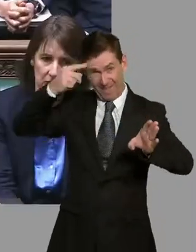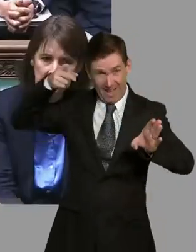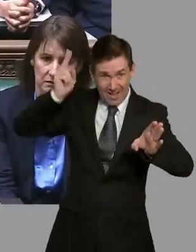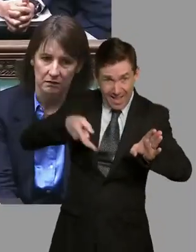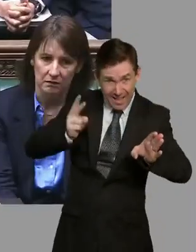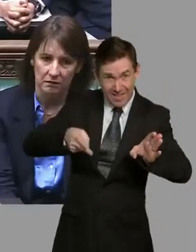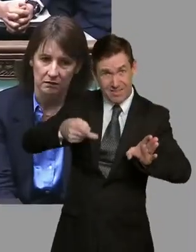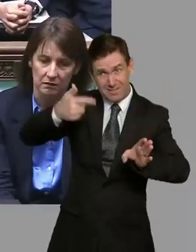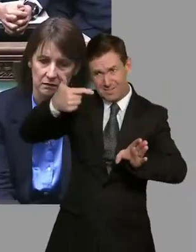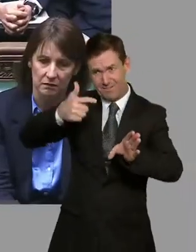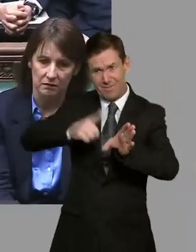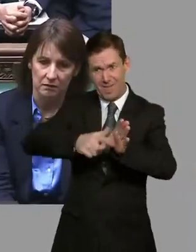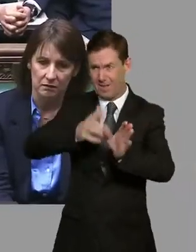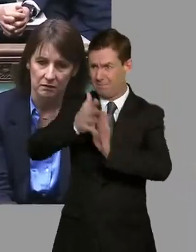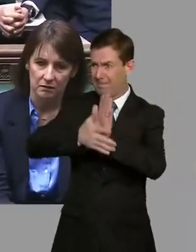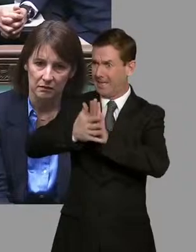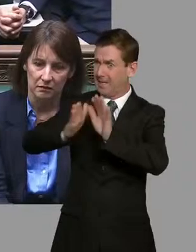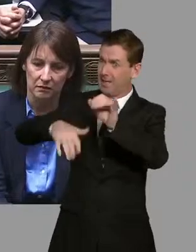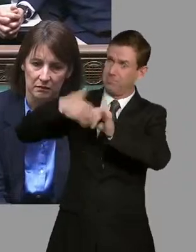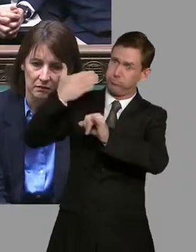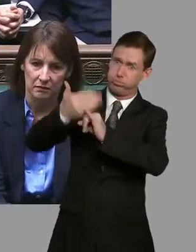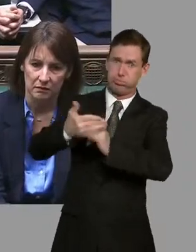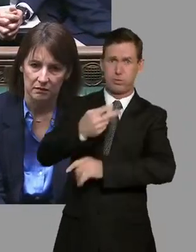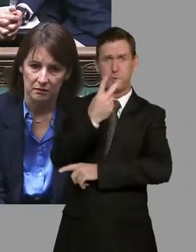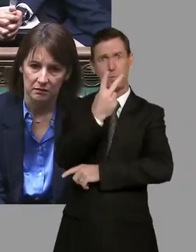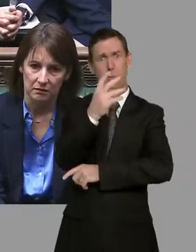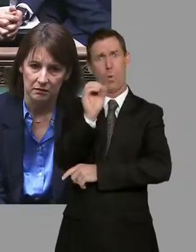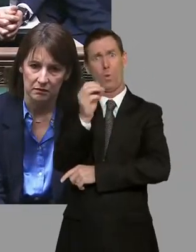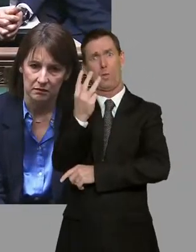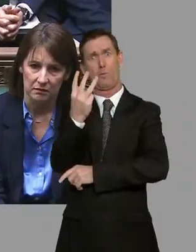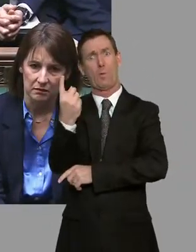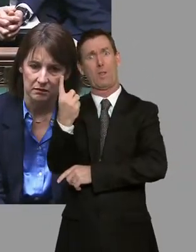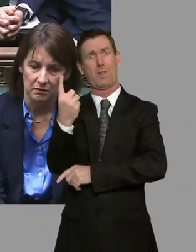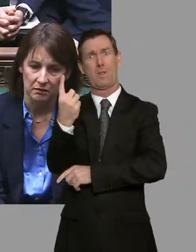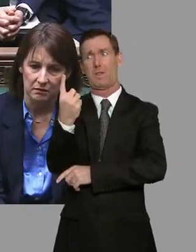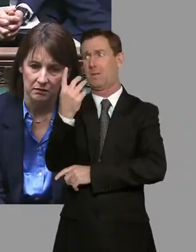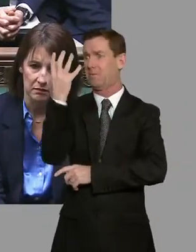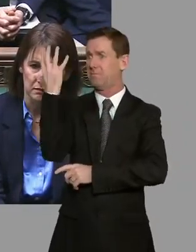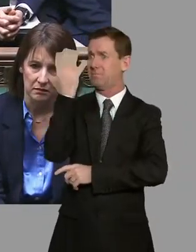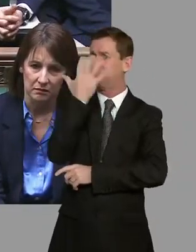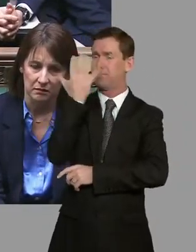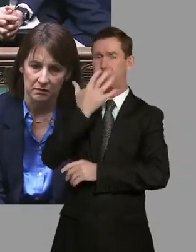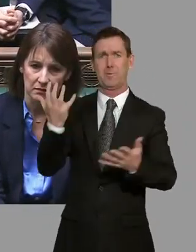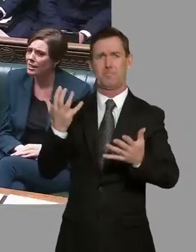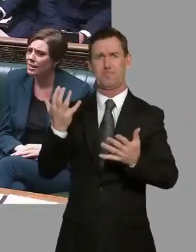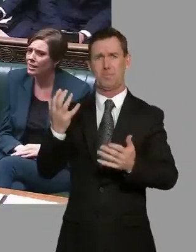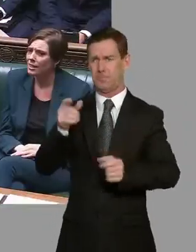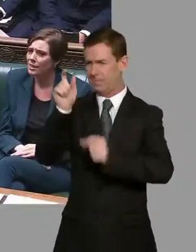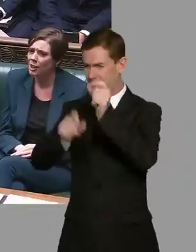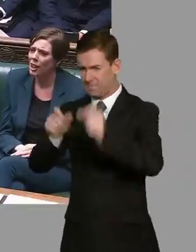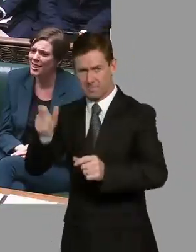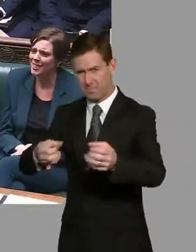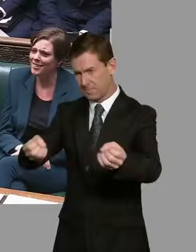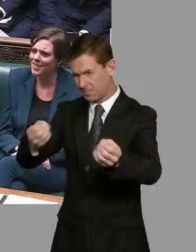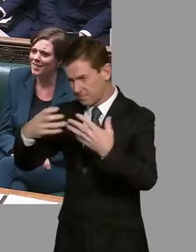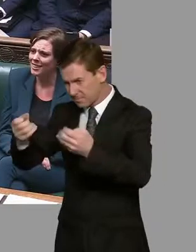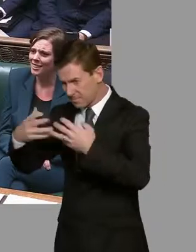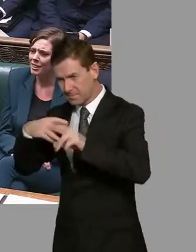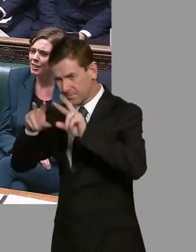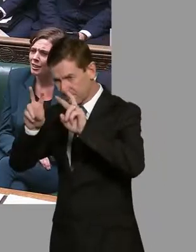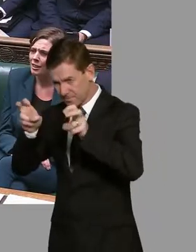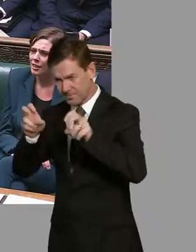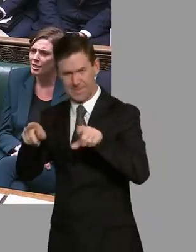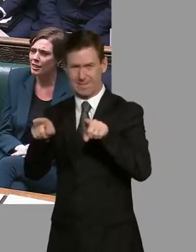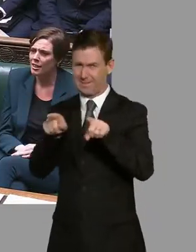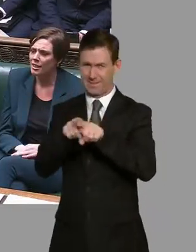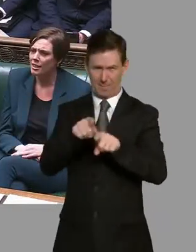these inquiries, amongst the issues that's been raised with me, and if she's been speaking to victims, they'll have raised this with her, is that it's very hard for